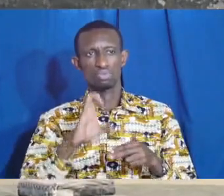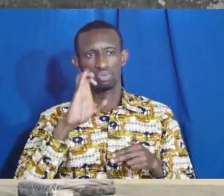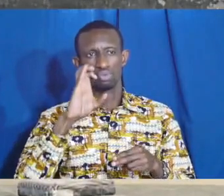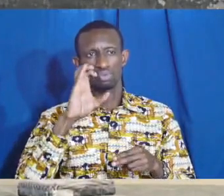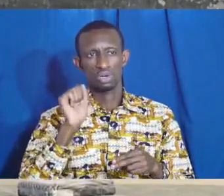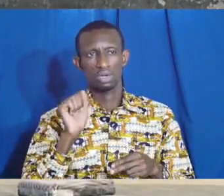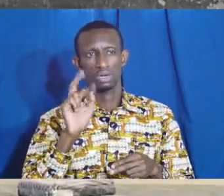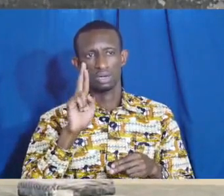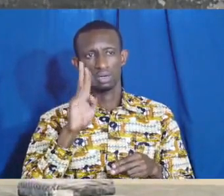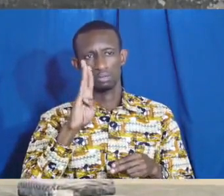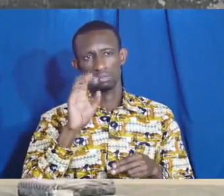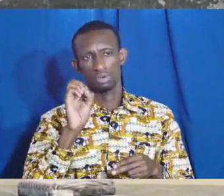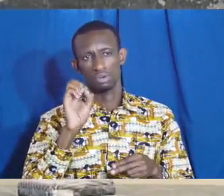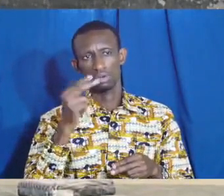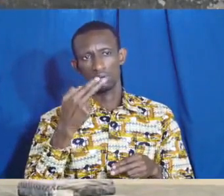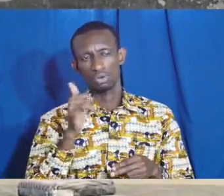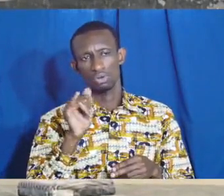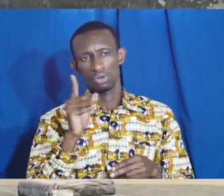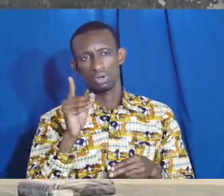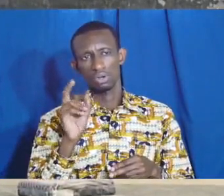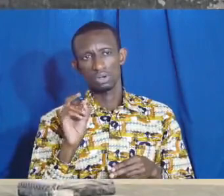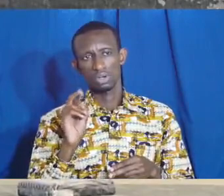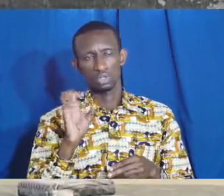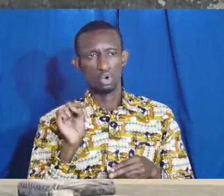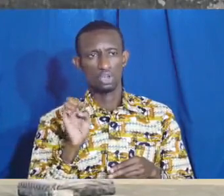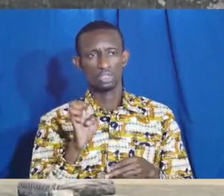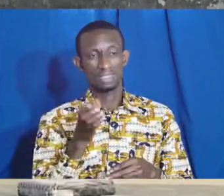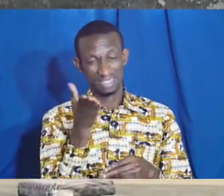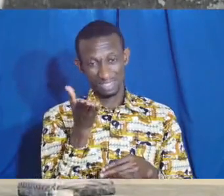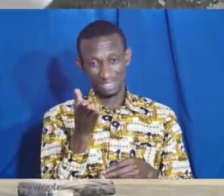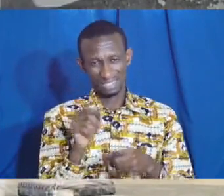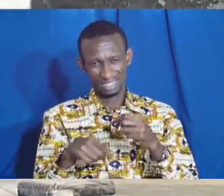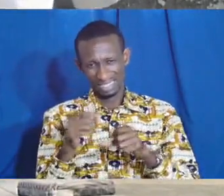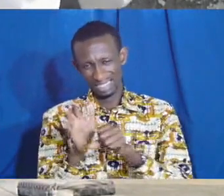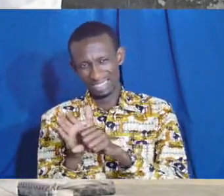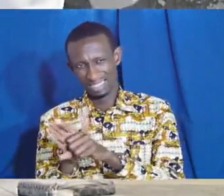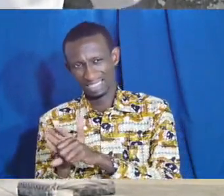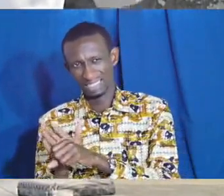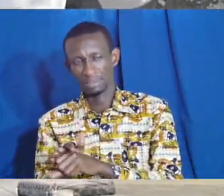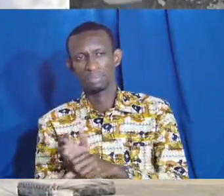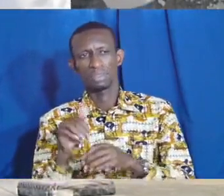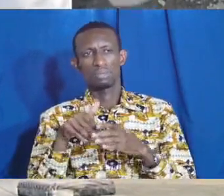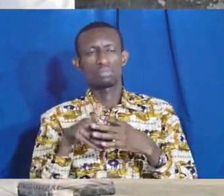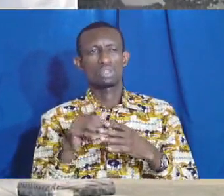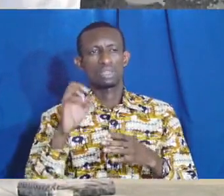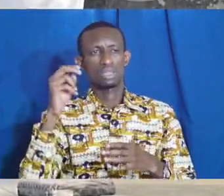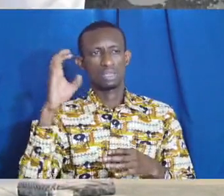Carbohydrates. These are enzymes that normally act on carbohydrates. which breaks down